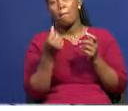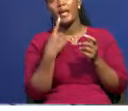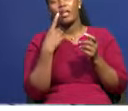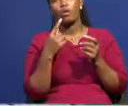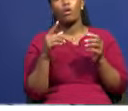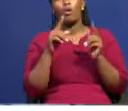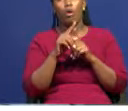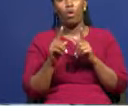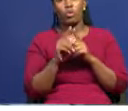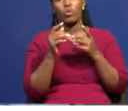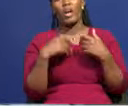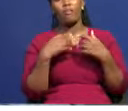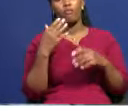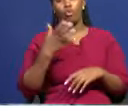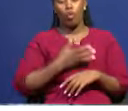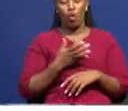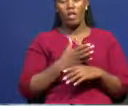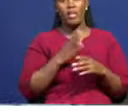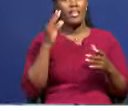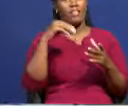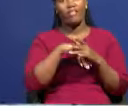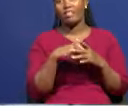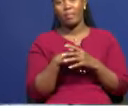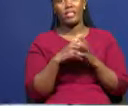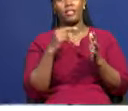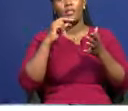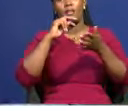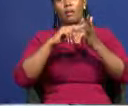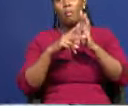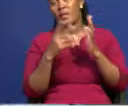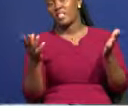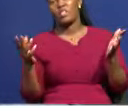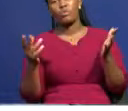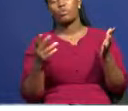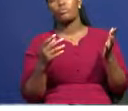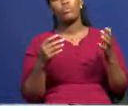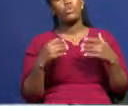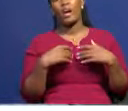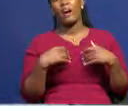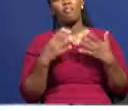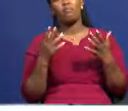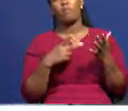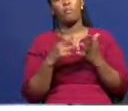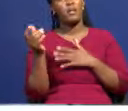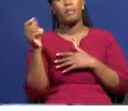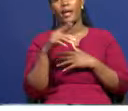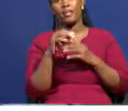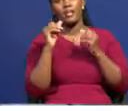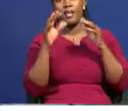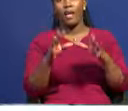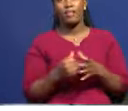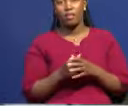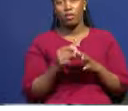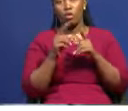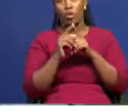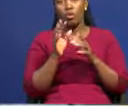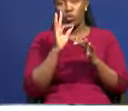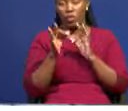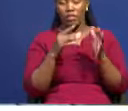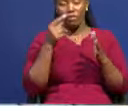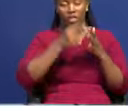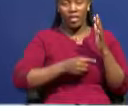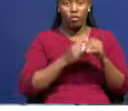do my own investment, then I'm literally going home with nothing. And if those taxes would work for us, then that is where it would come